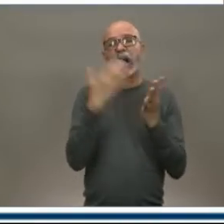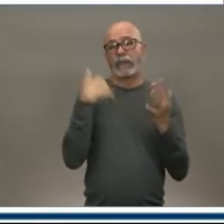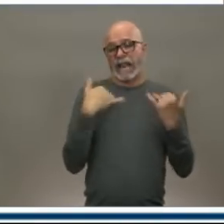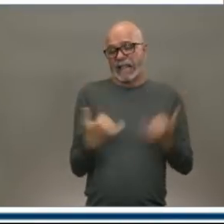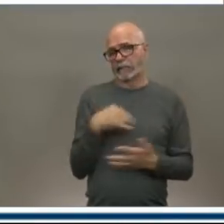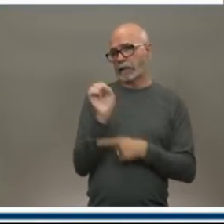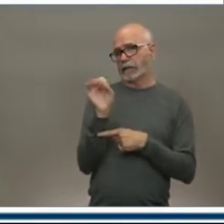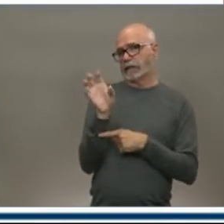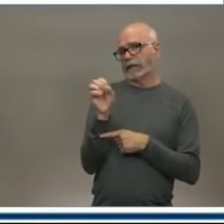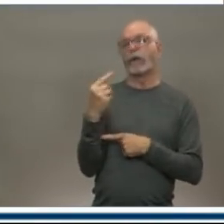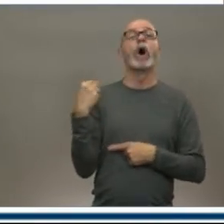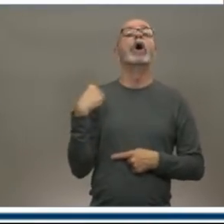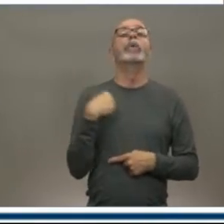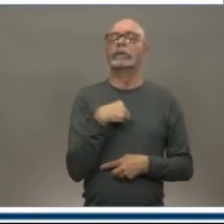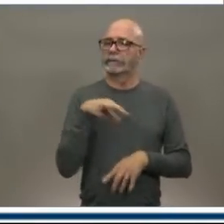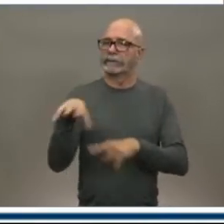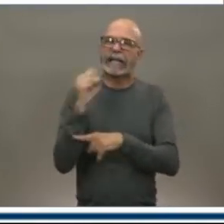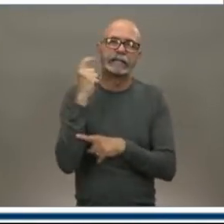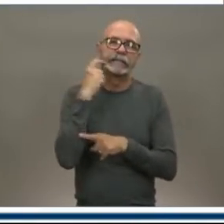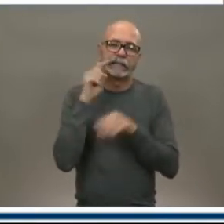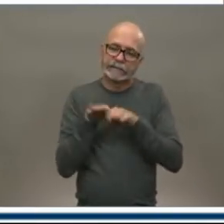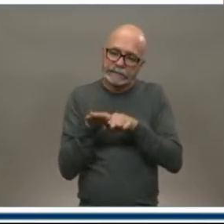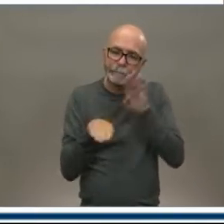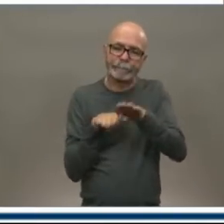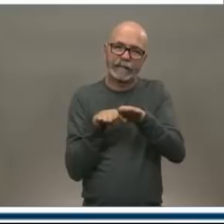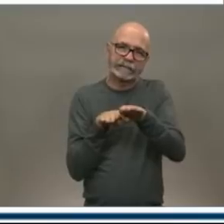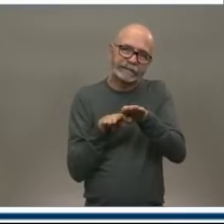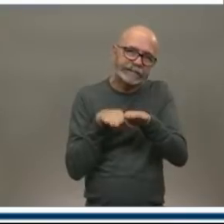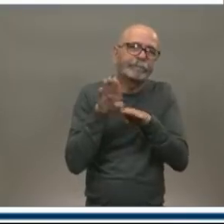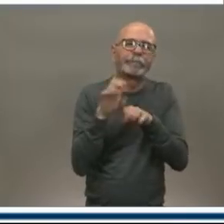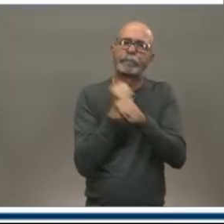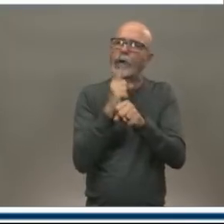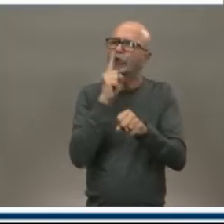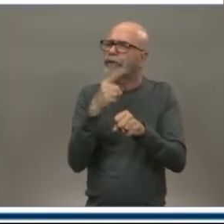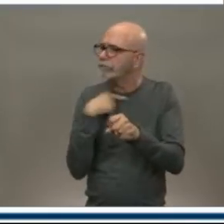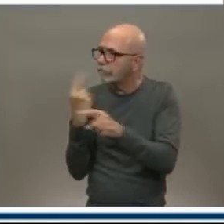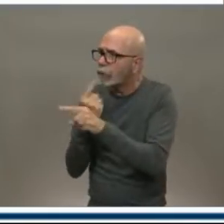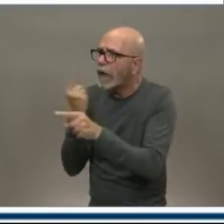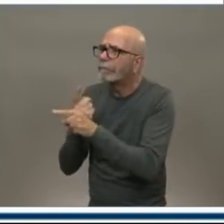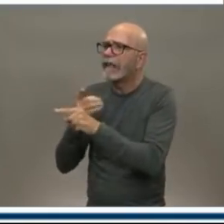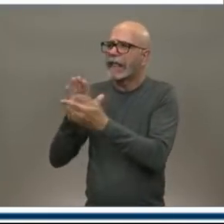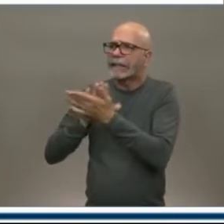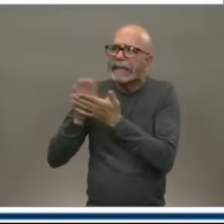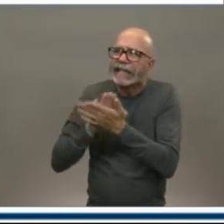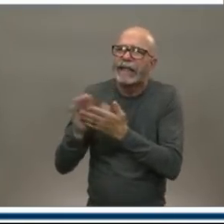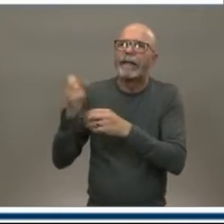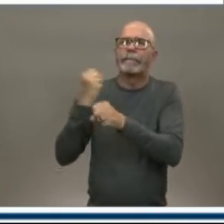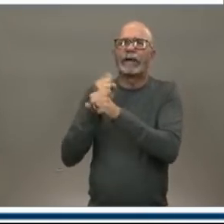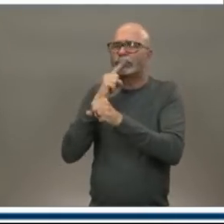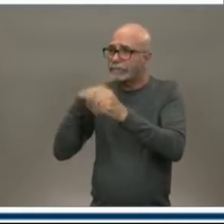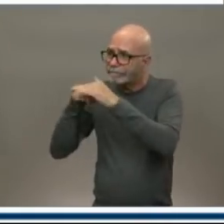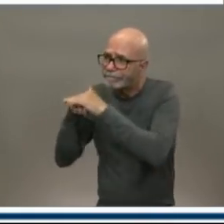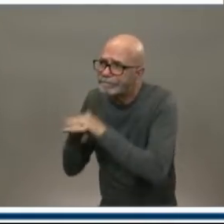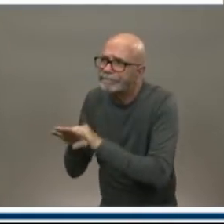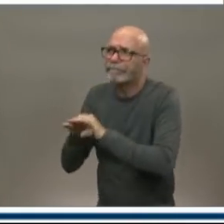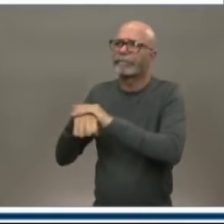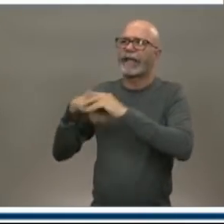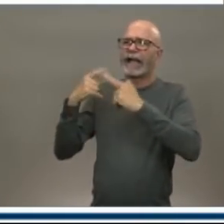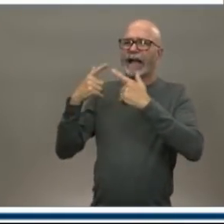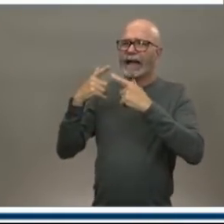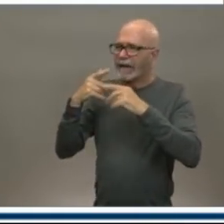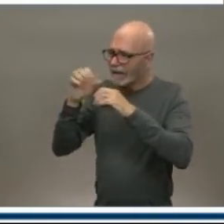we've taken the time to get this, so we have the right protocols in place. That clearly the first priority for our schools is for that educational